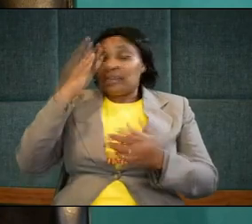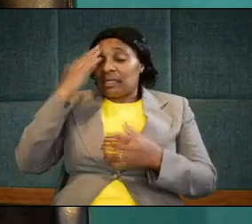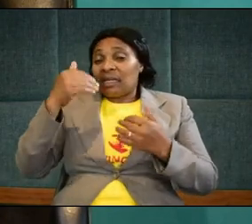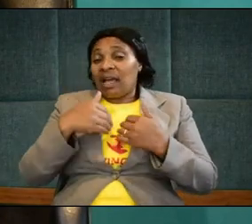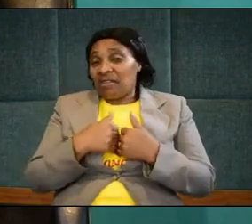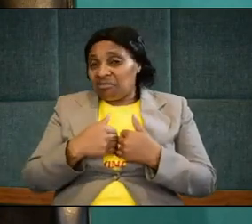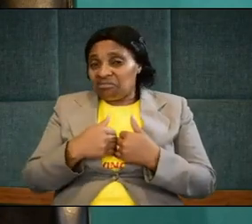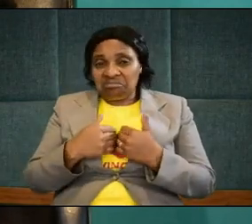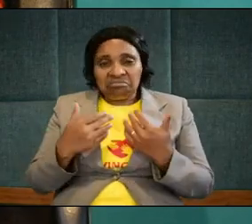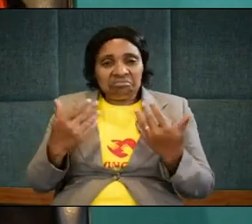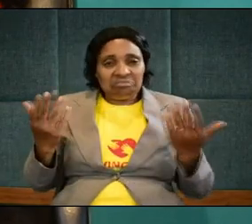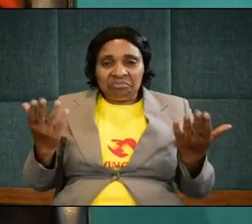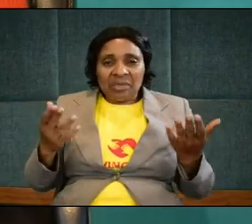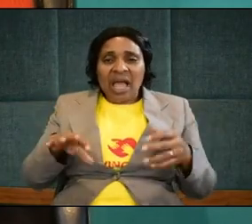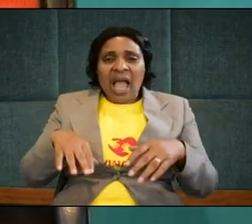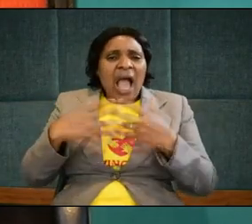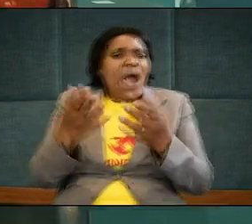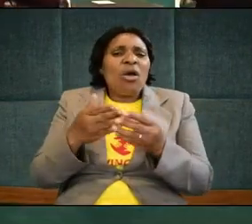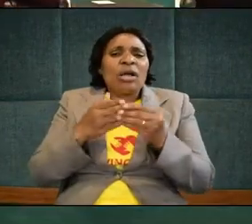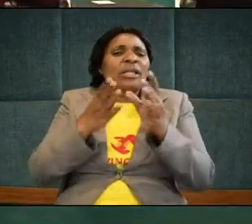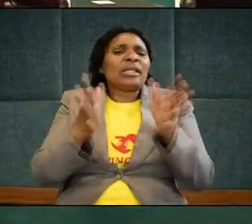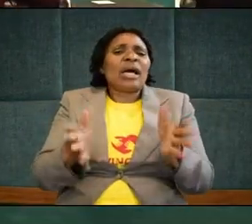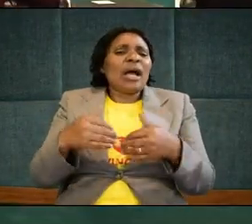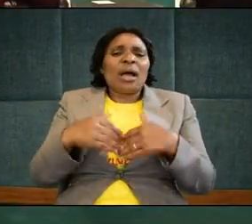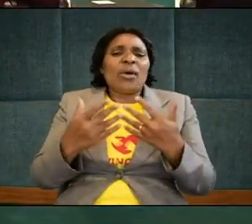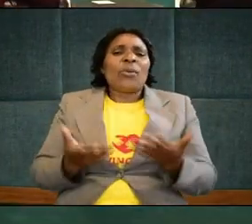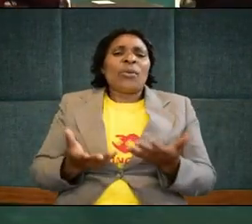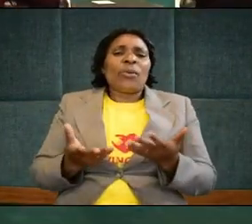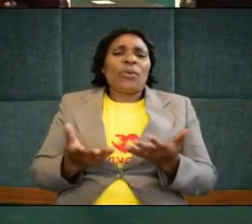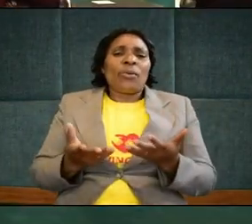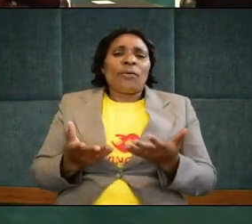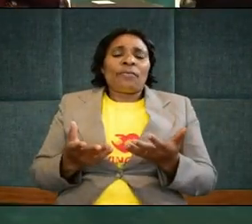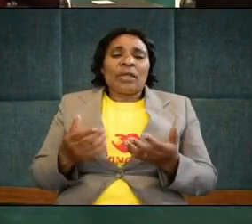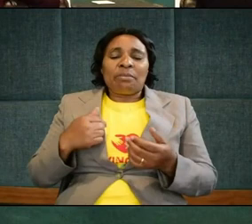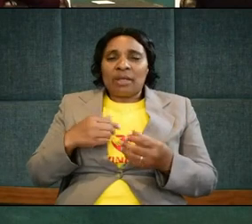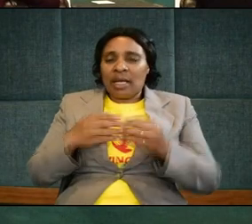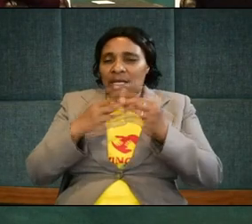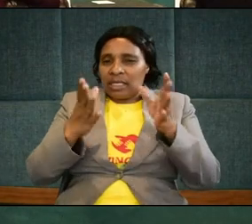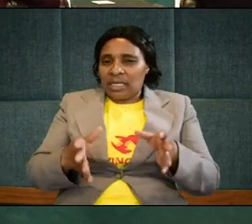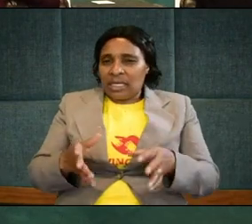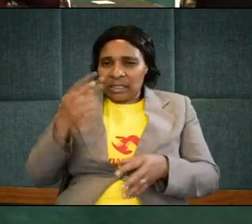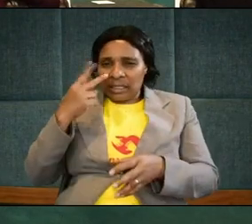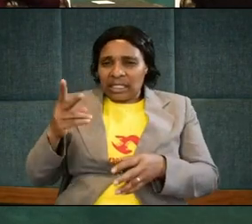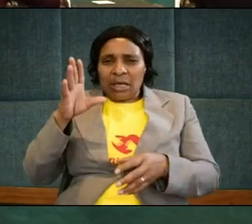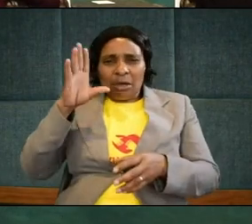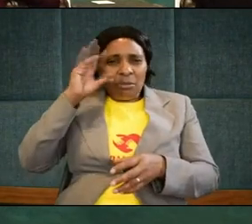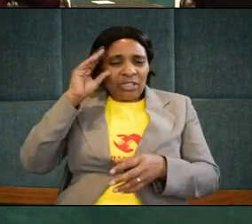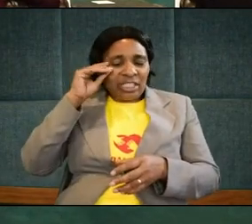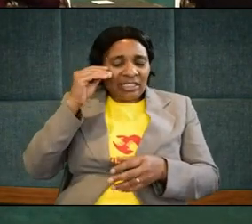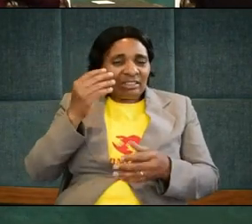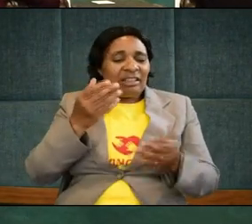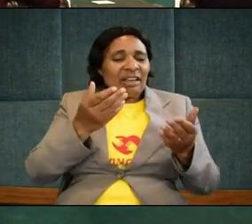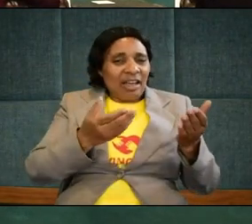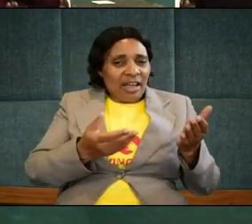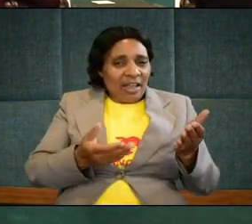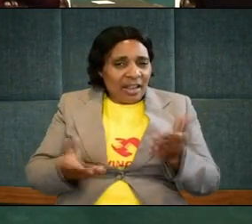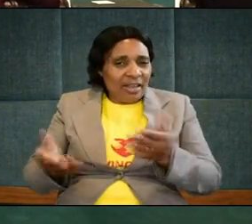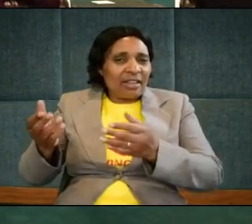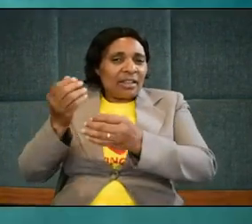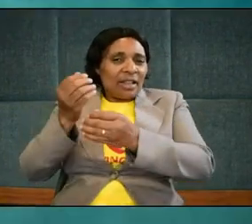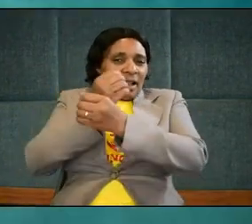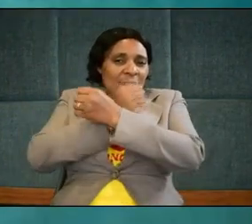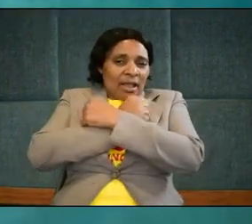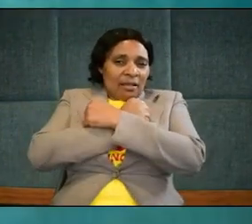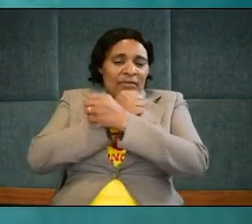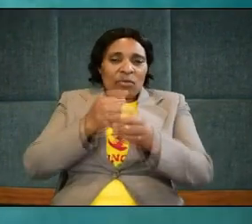Grade how he handled it as a leader. So as a leader, I see that Moses handled it in a very lovely way.